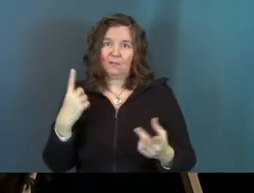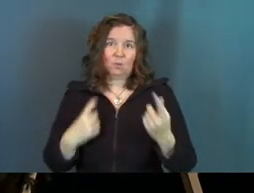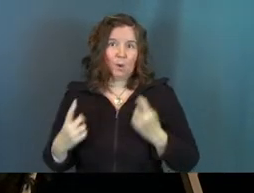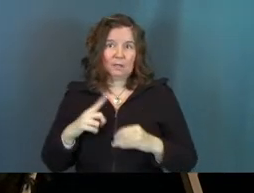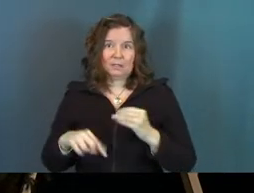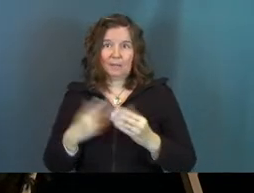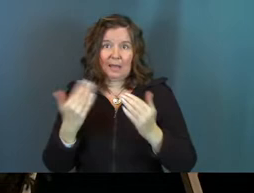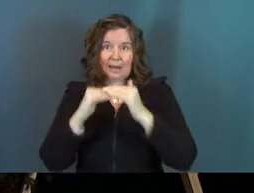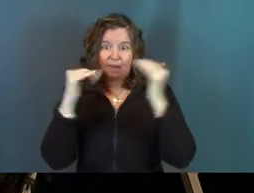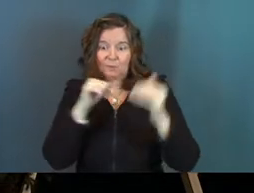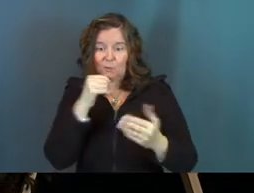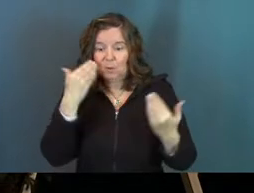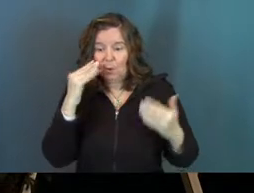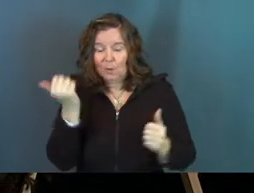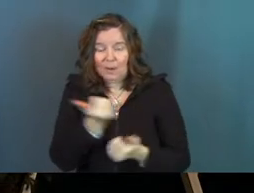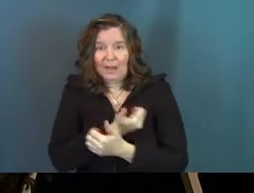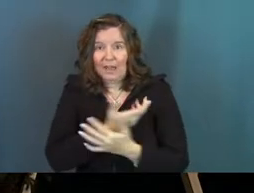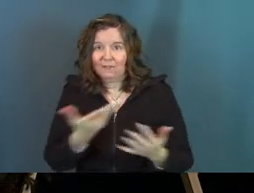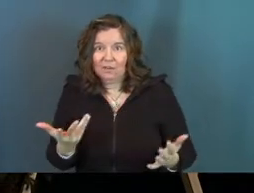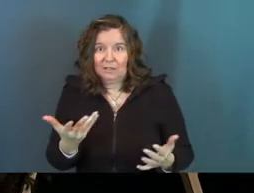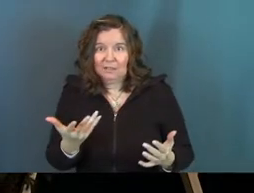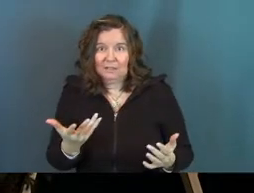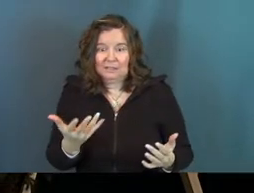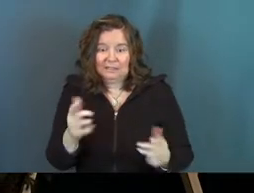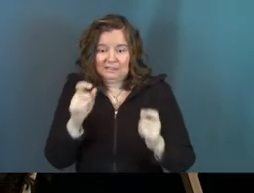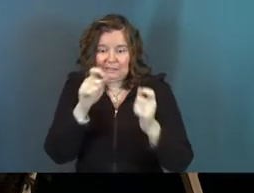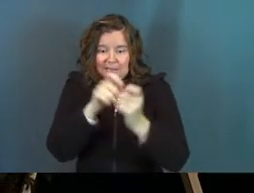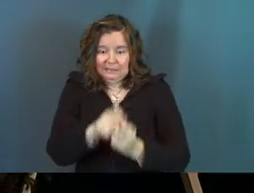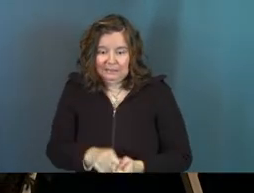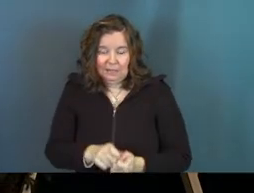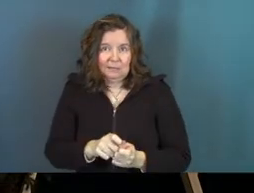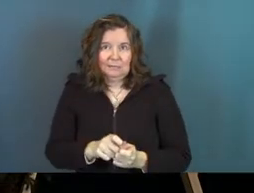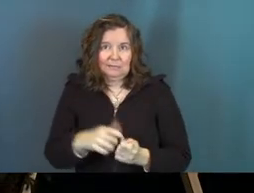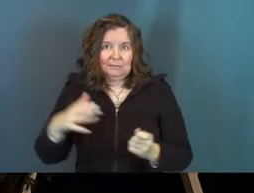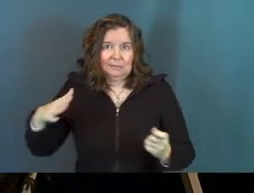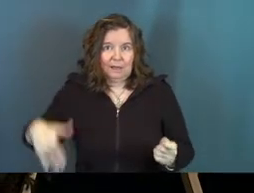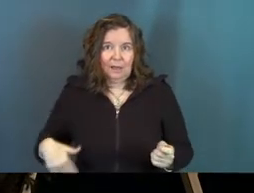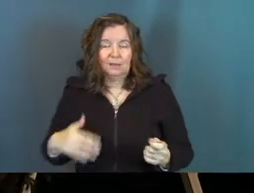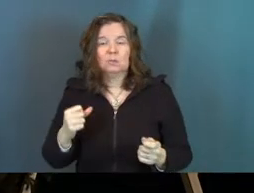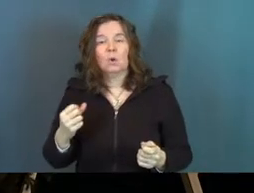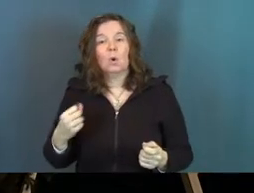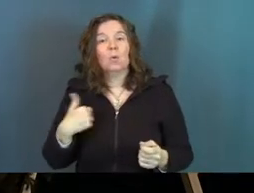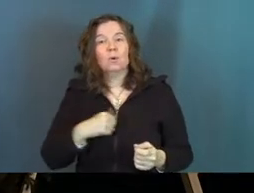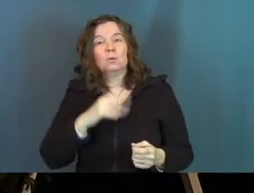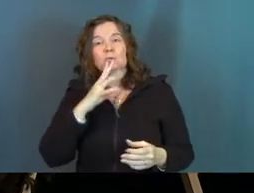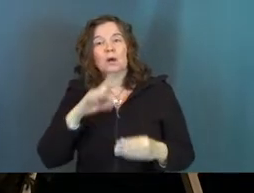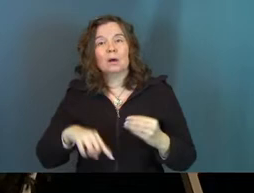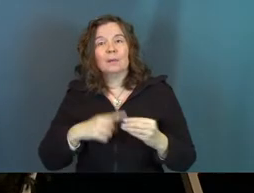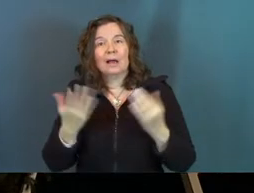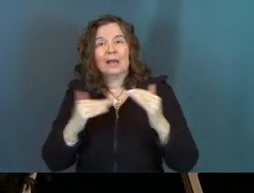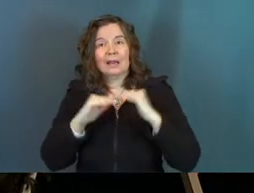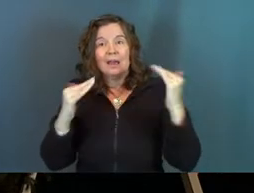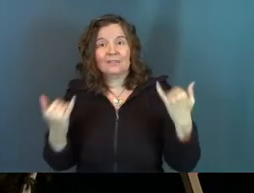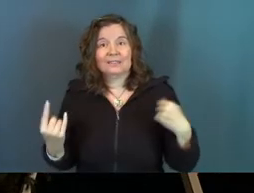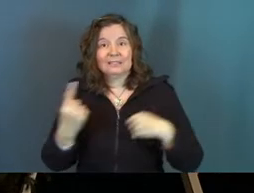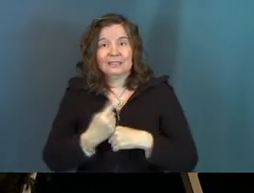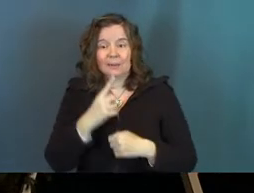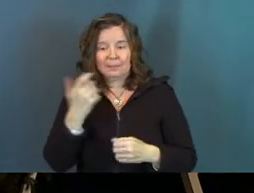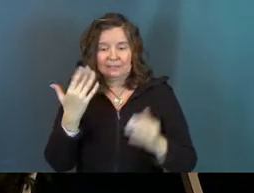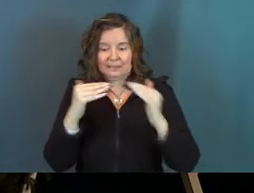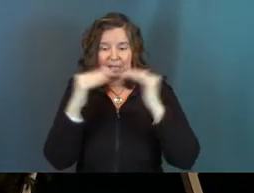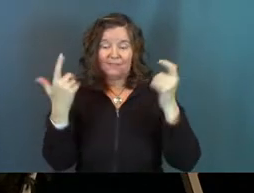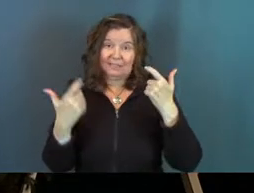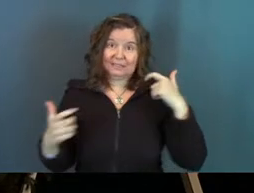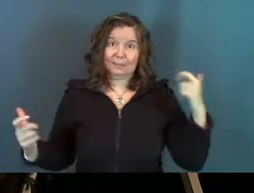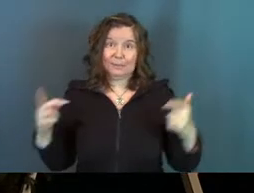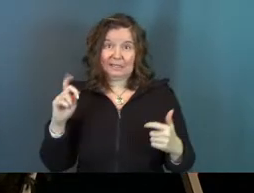questions about heaven because we don't know every single detail quite yet. And so we're going to talk about heaven today because heaven